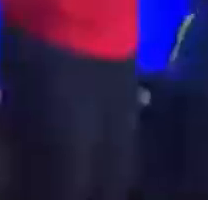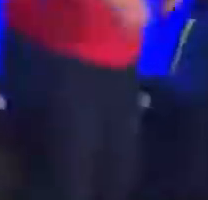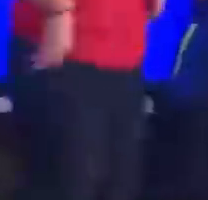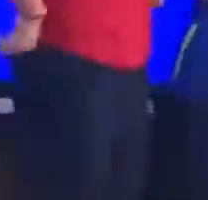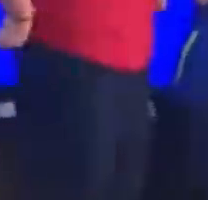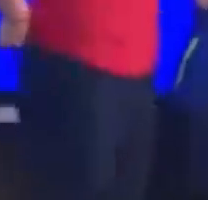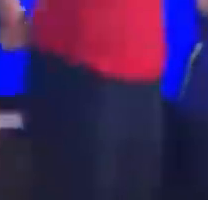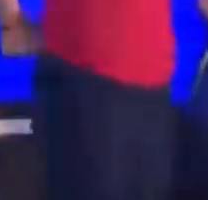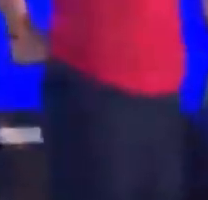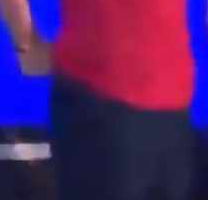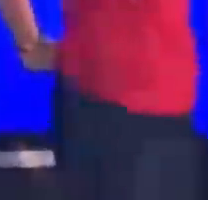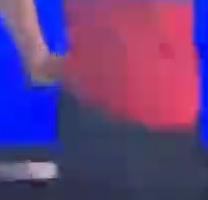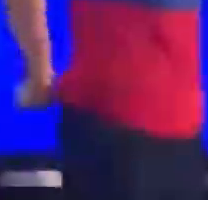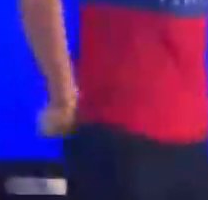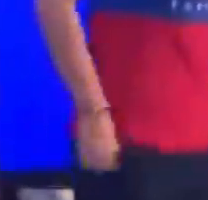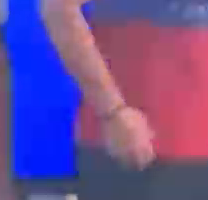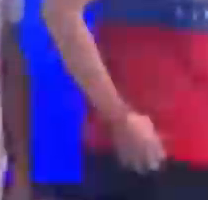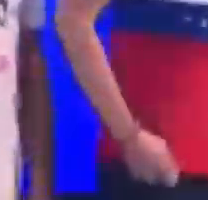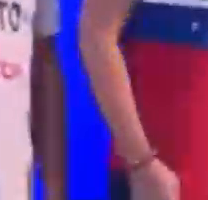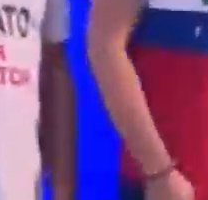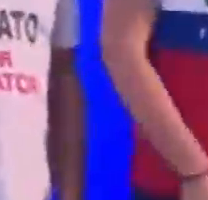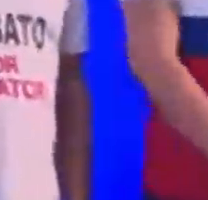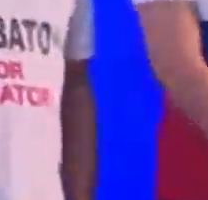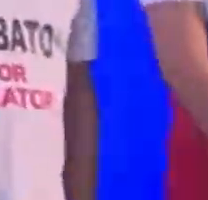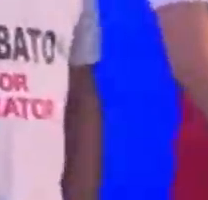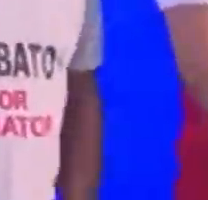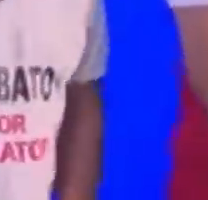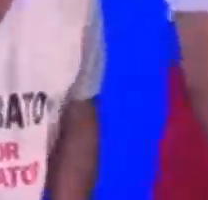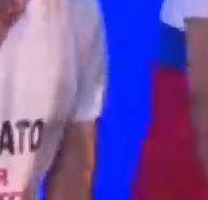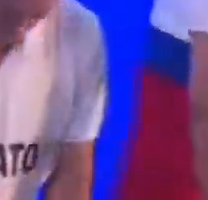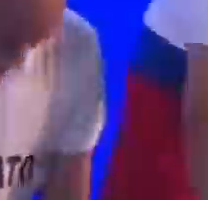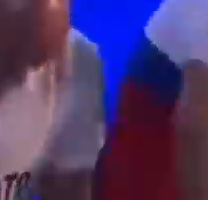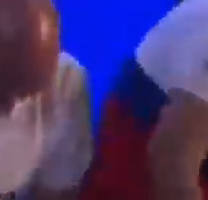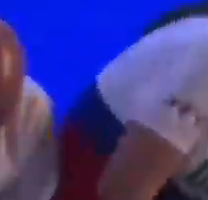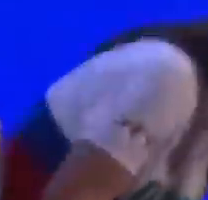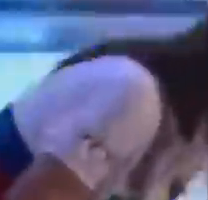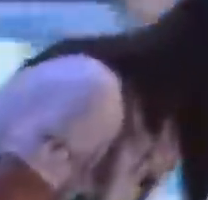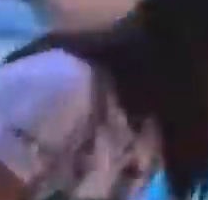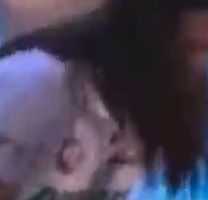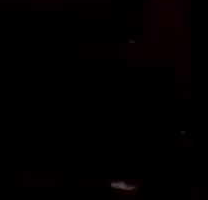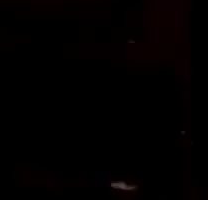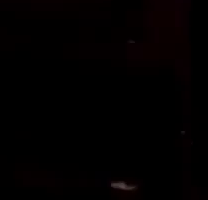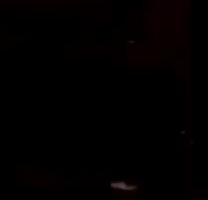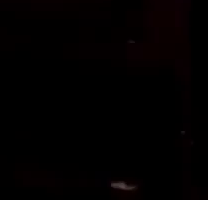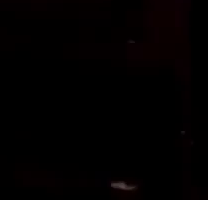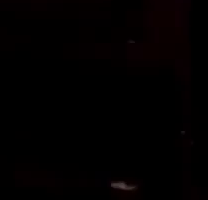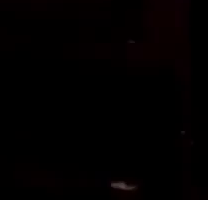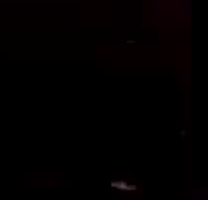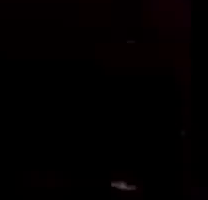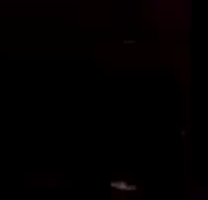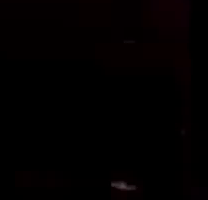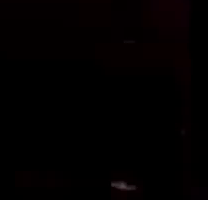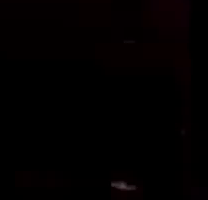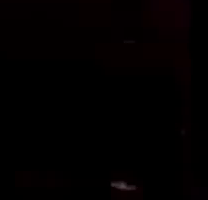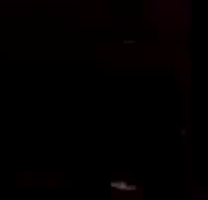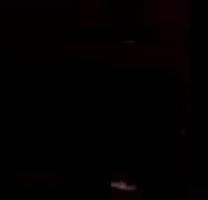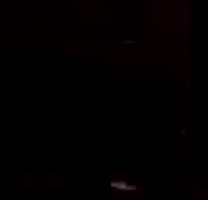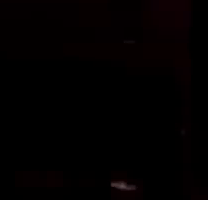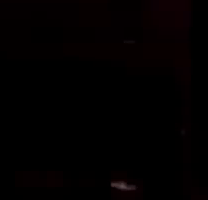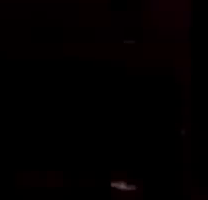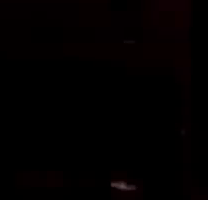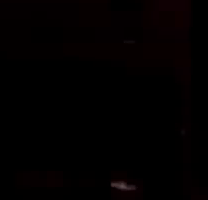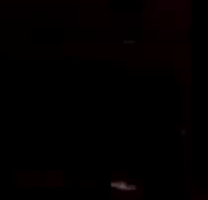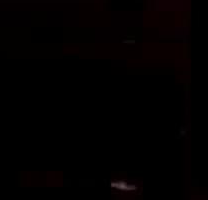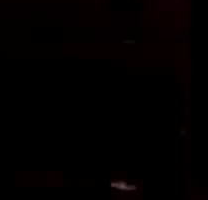of the Cusi wing adopting Mayor Sara Duterte Carpio or former Senator Bongbong Marcos as their standard bearer. Is this